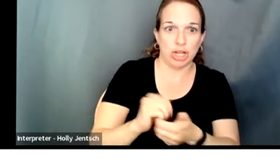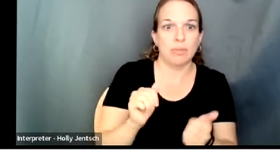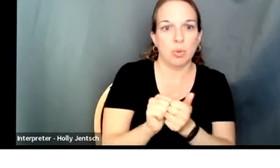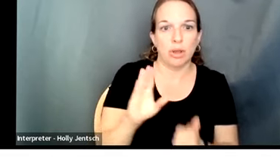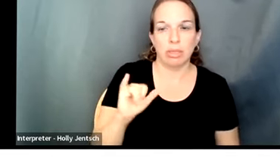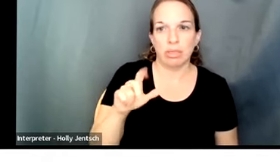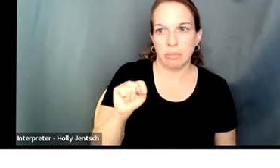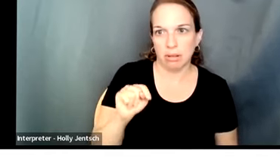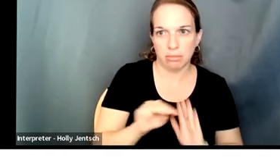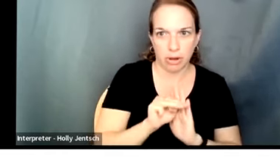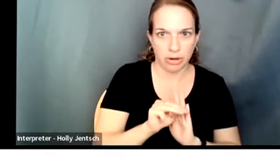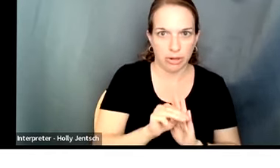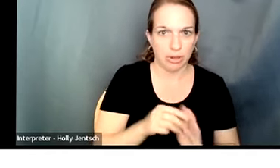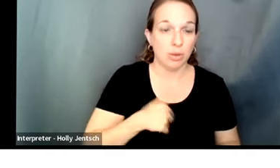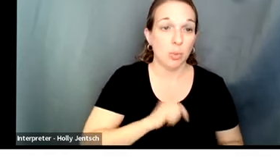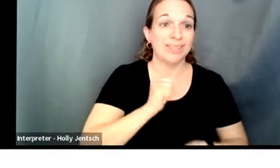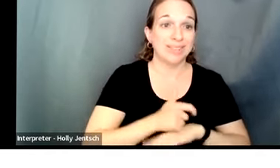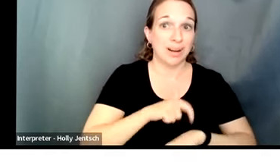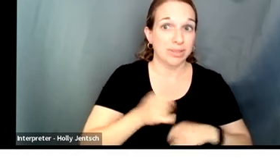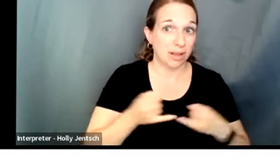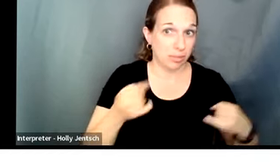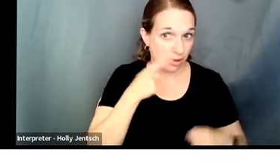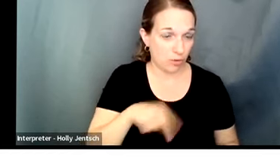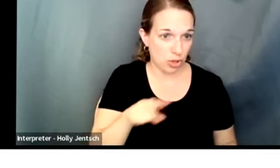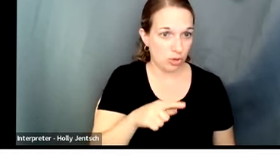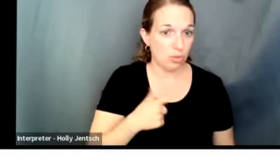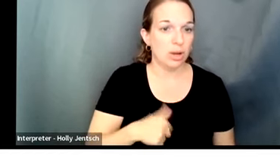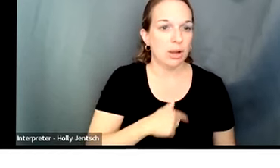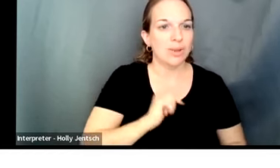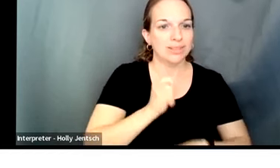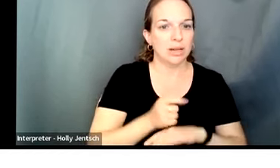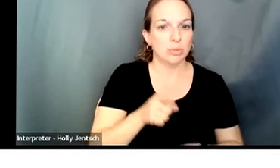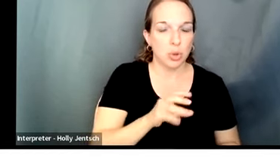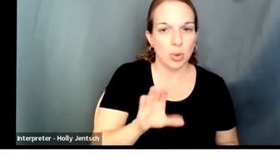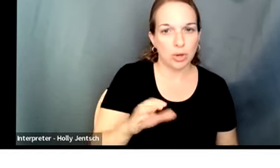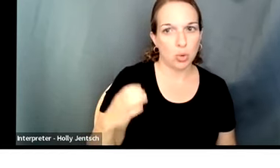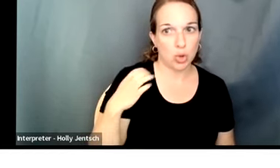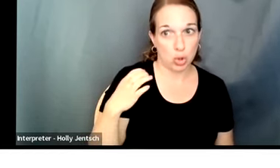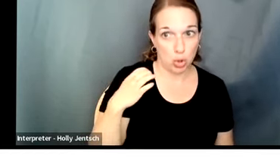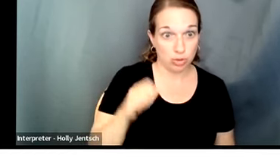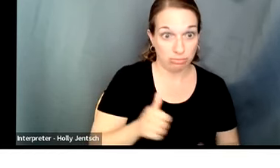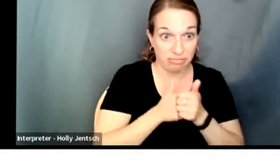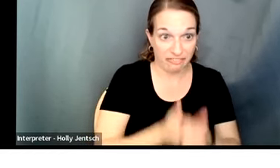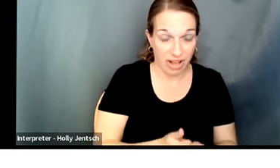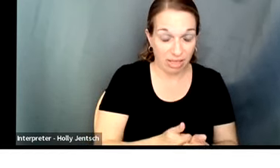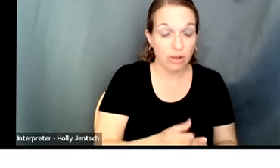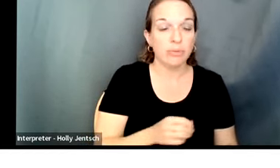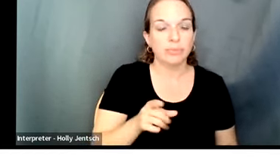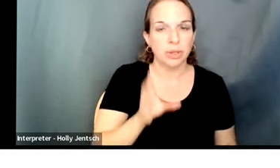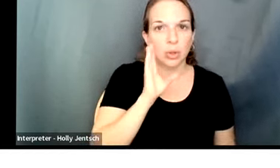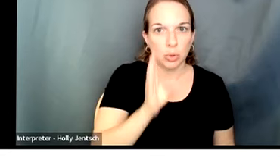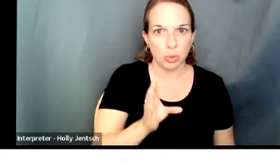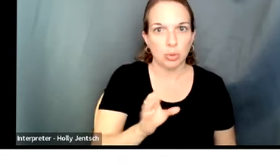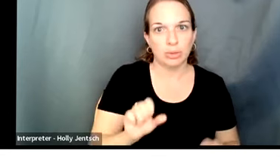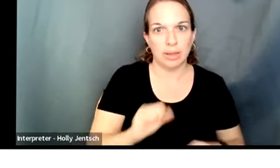to follow, and we've put that timeline together so that you and your coach, following this timeline, will be able to